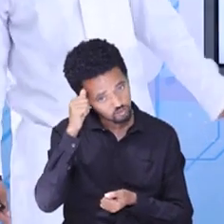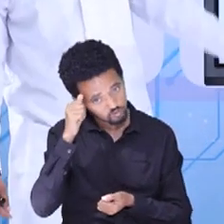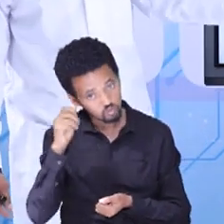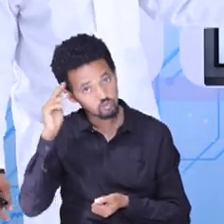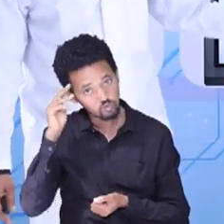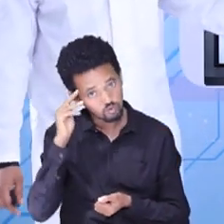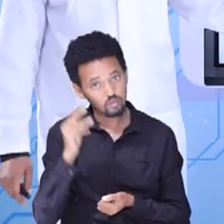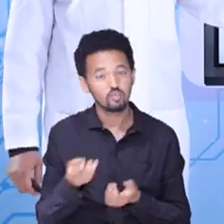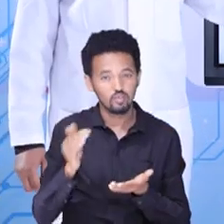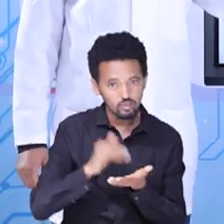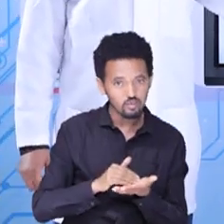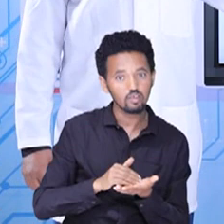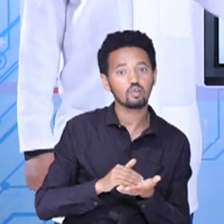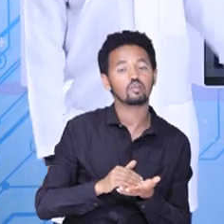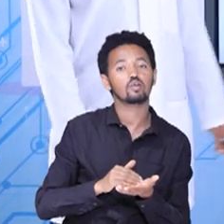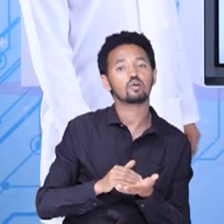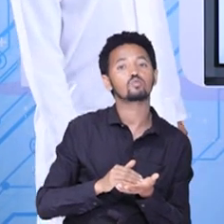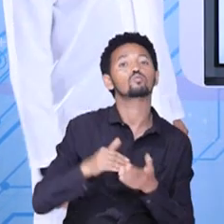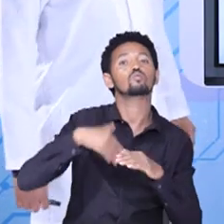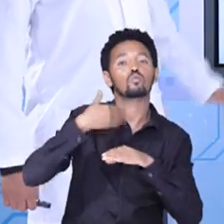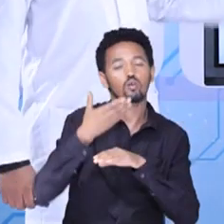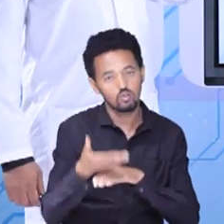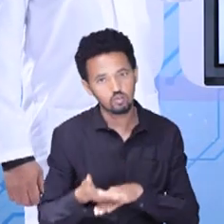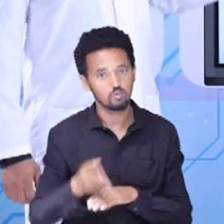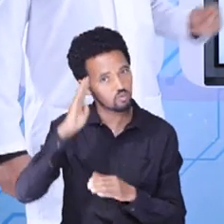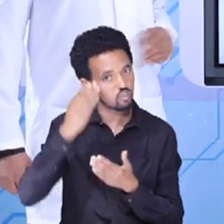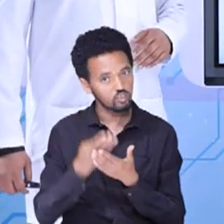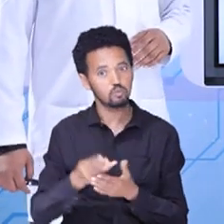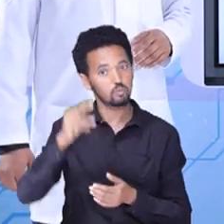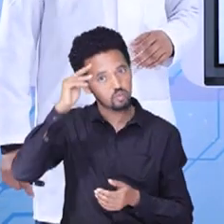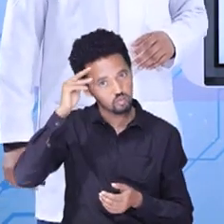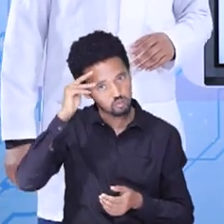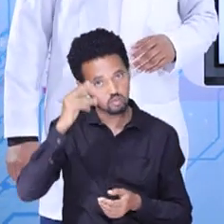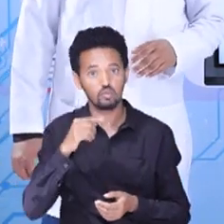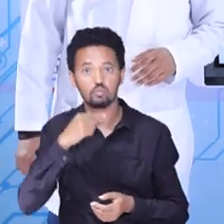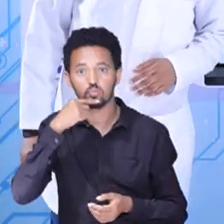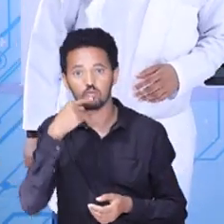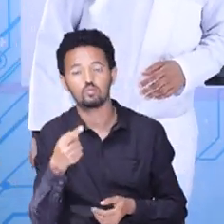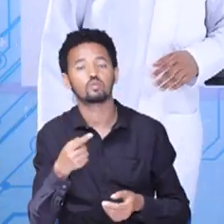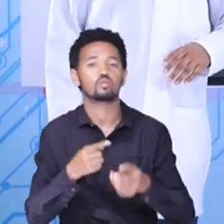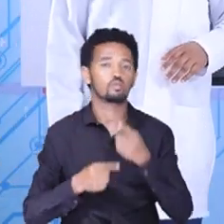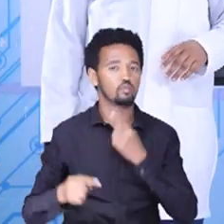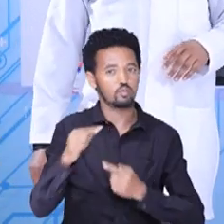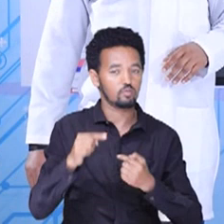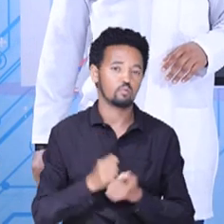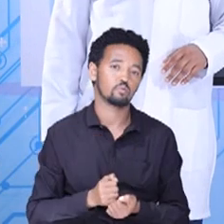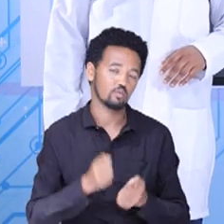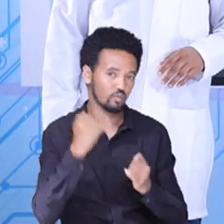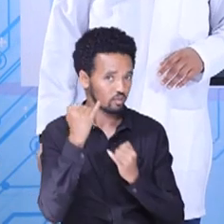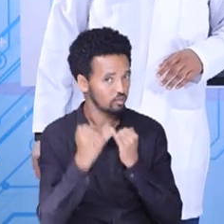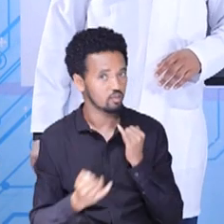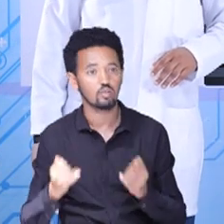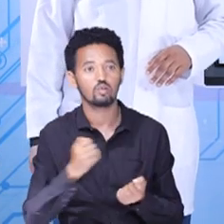replaced by Lij Mikhail Miru. The fall of the monarchy. This was the last stage